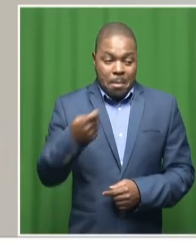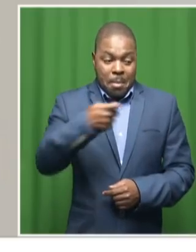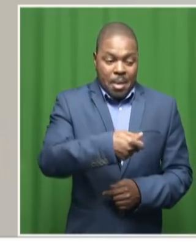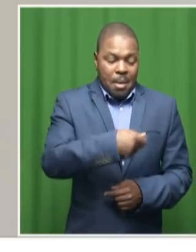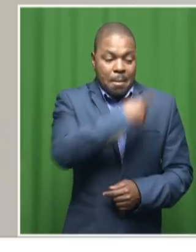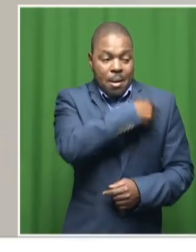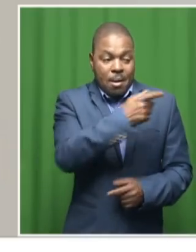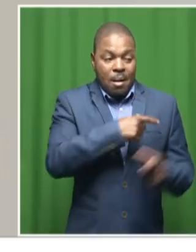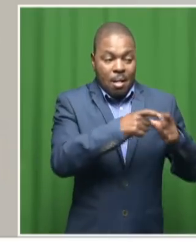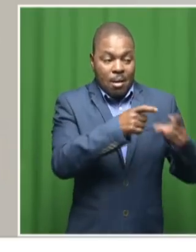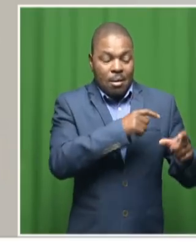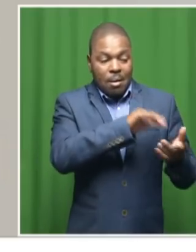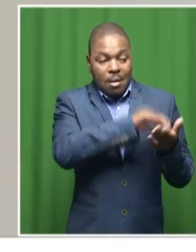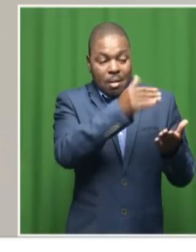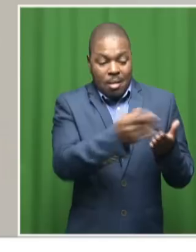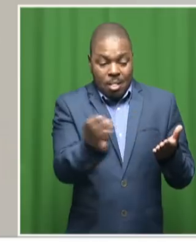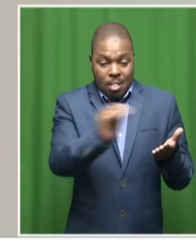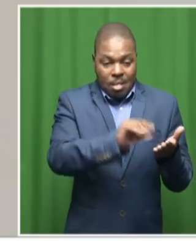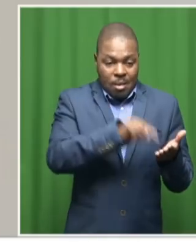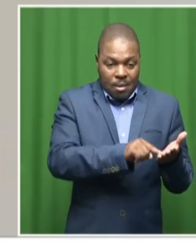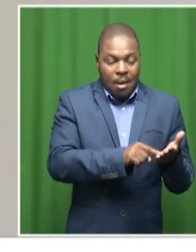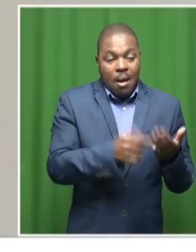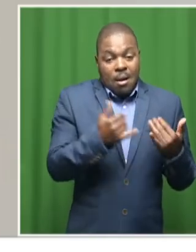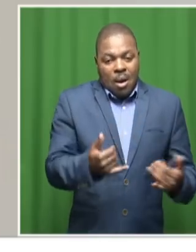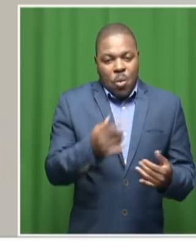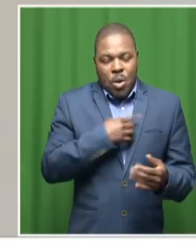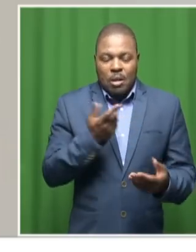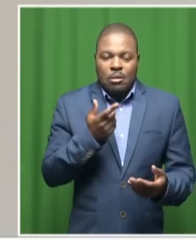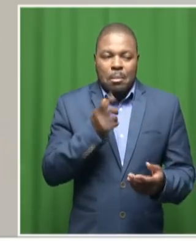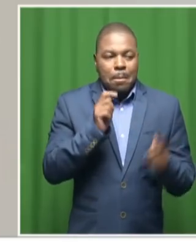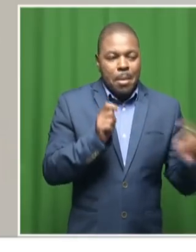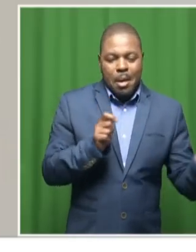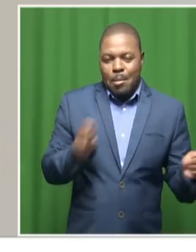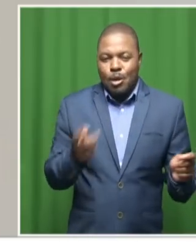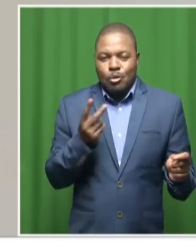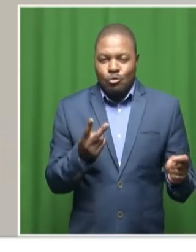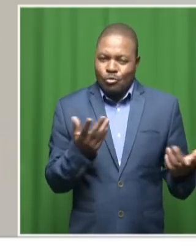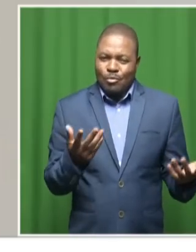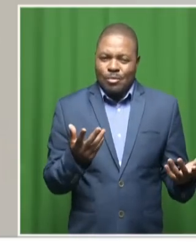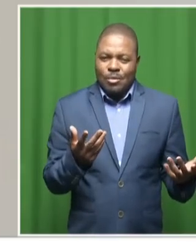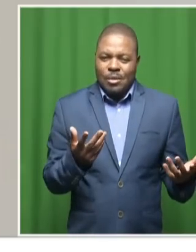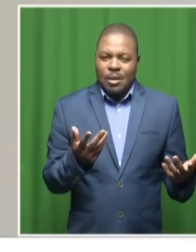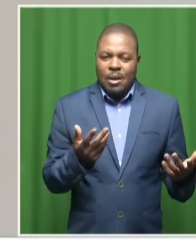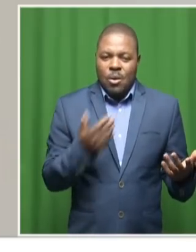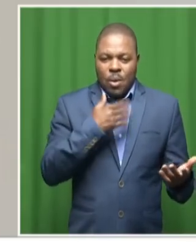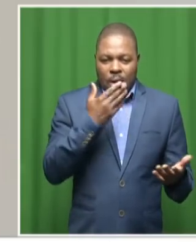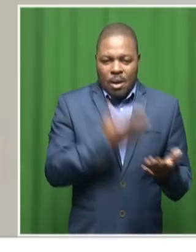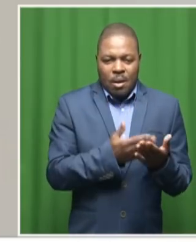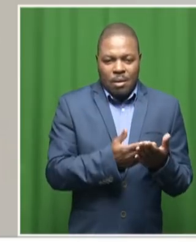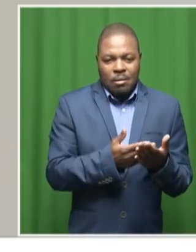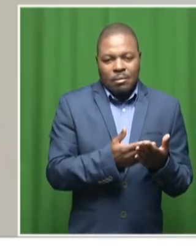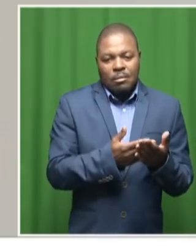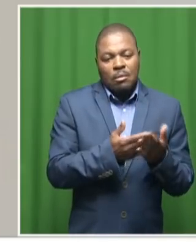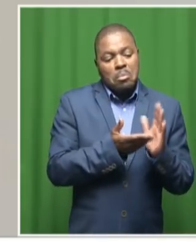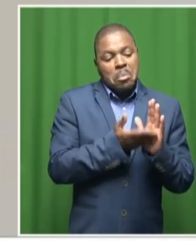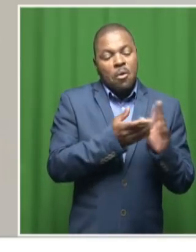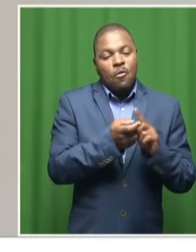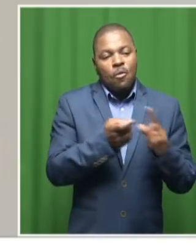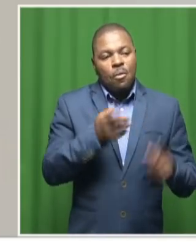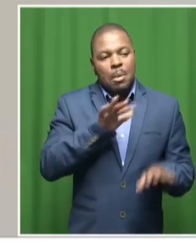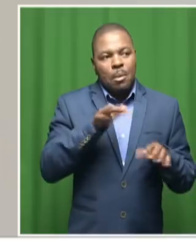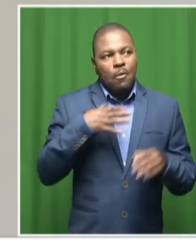contribute to medical schemes, that we currently pay to medical schemes will be raised in taxes instead of